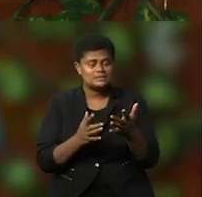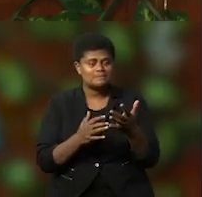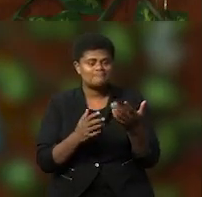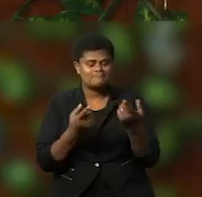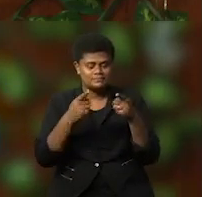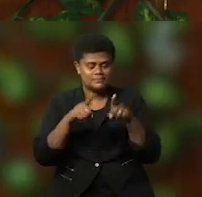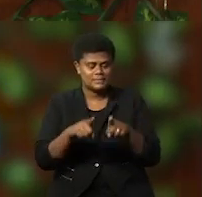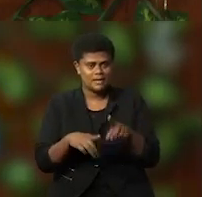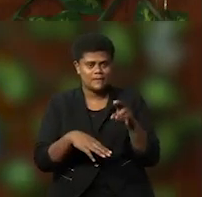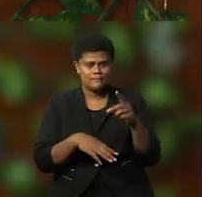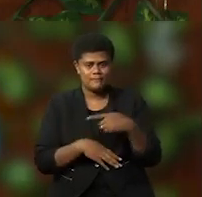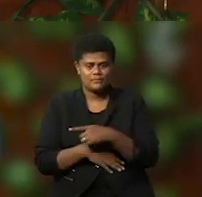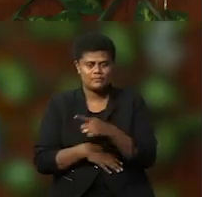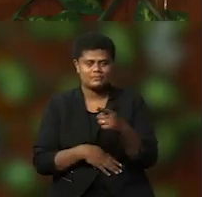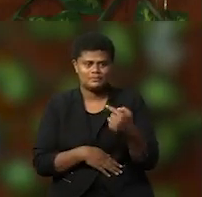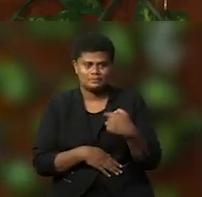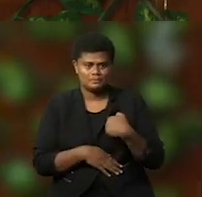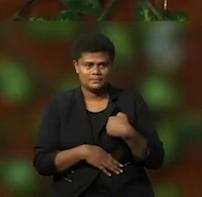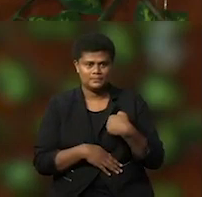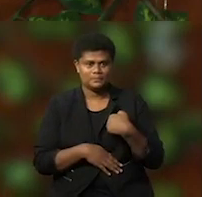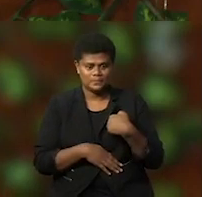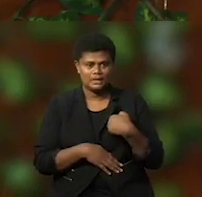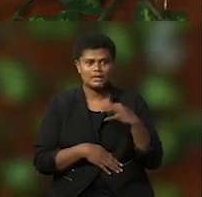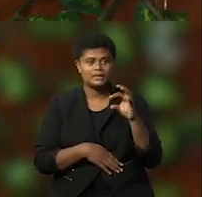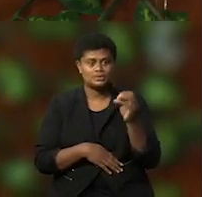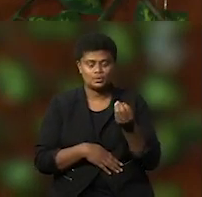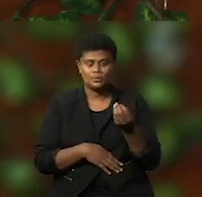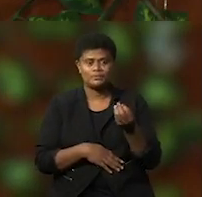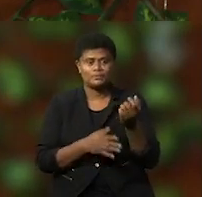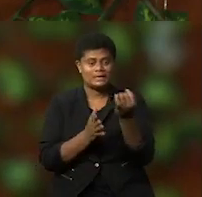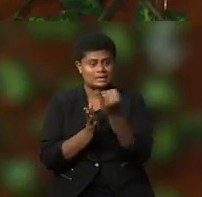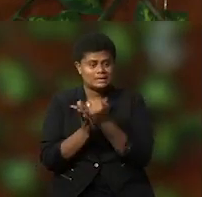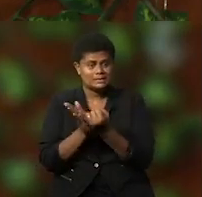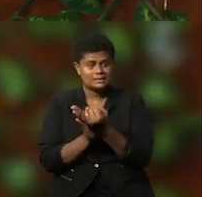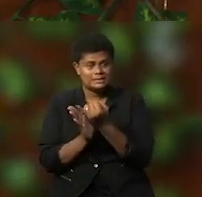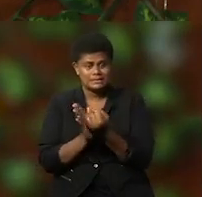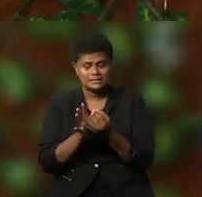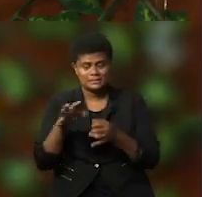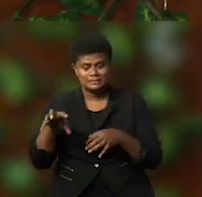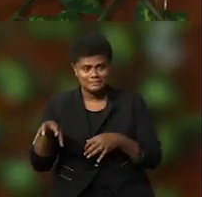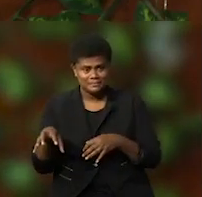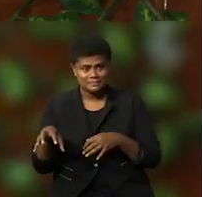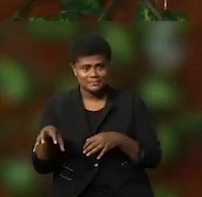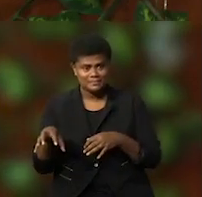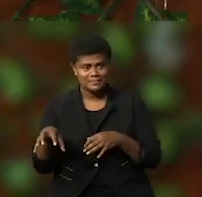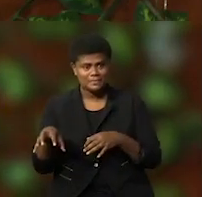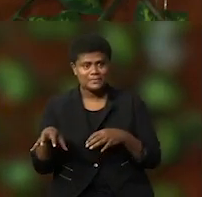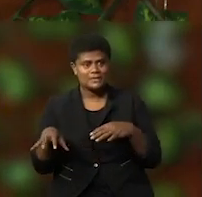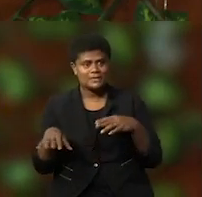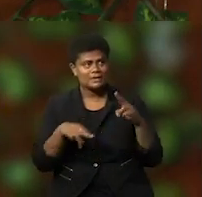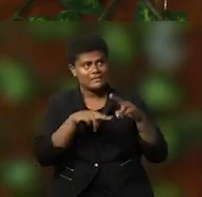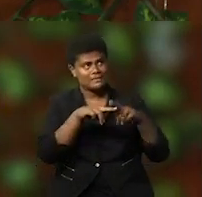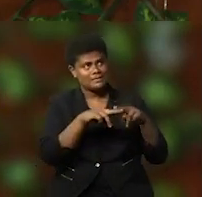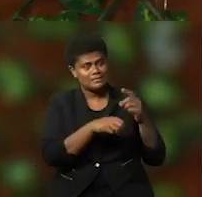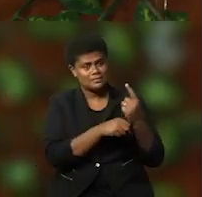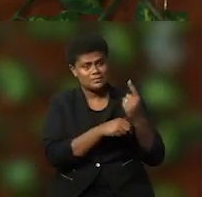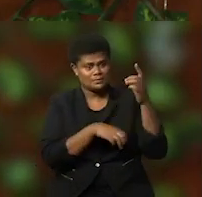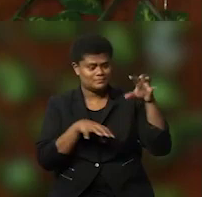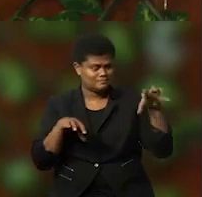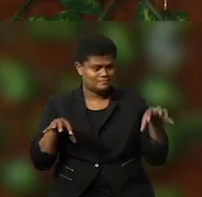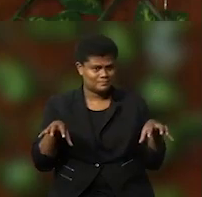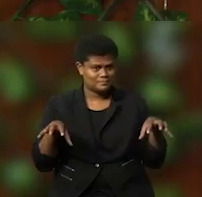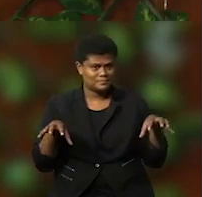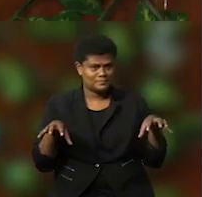priestly and royal ministry in our behalf is a cause for celebration for the heavenly hosts. And also, finally, that we